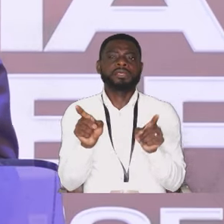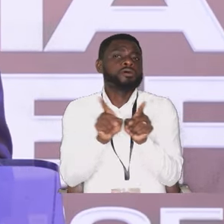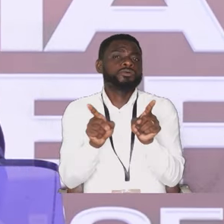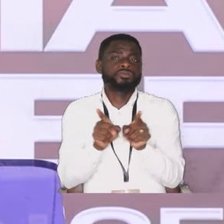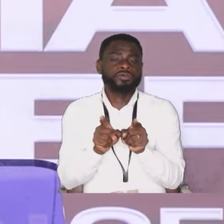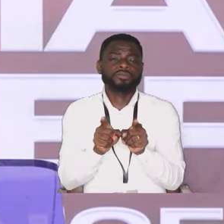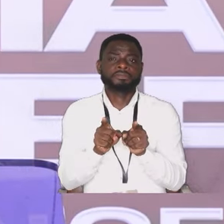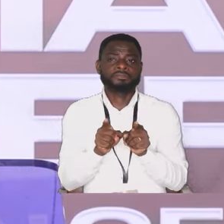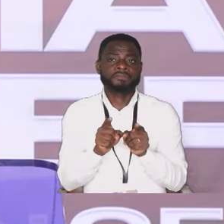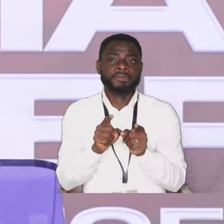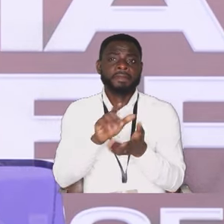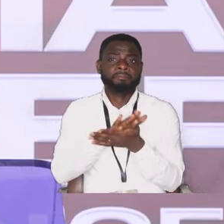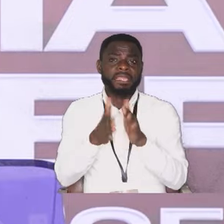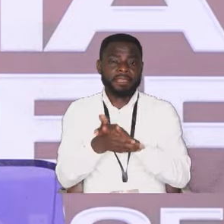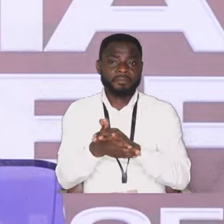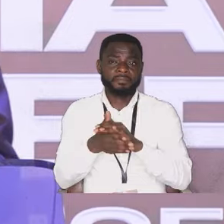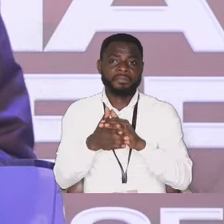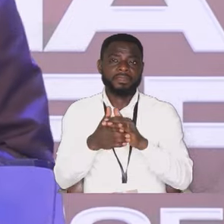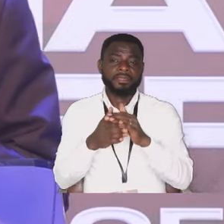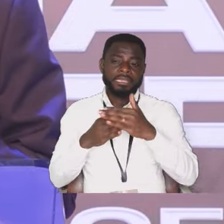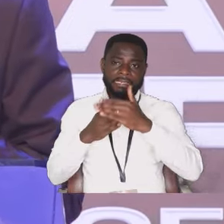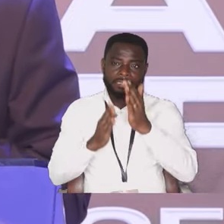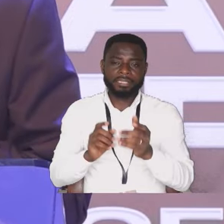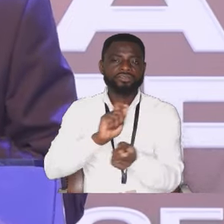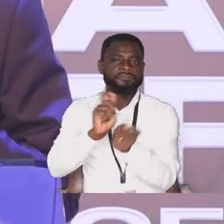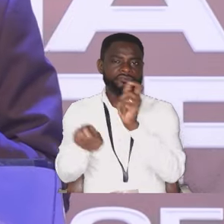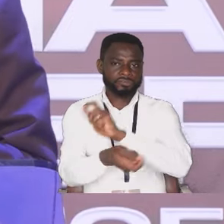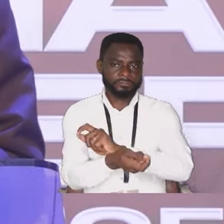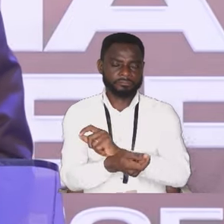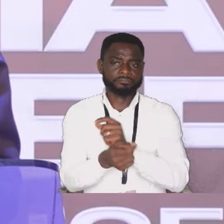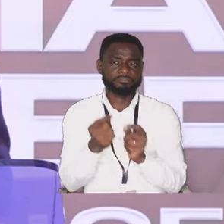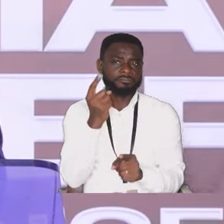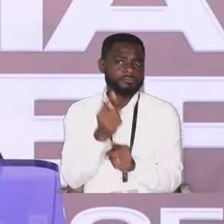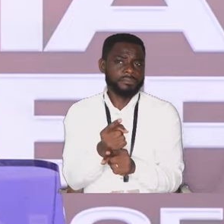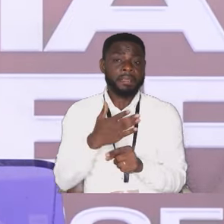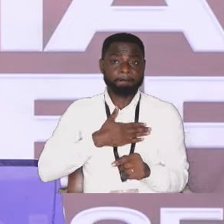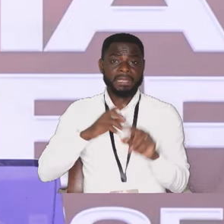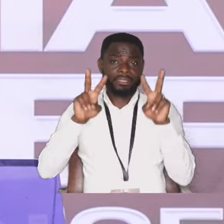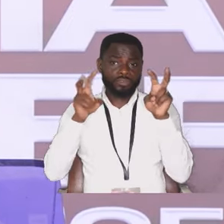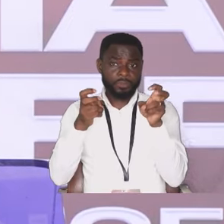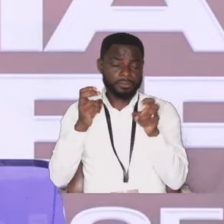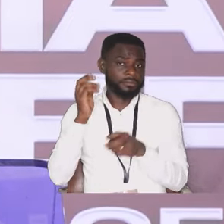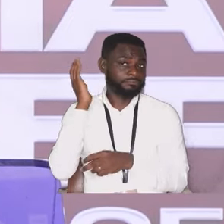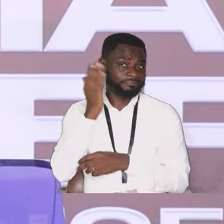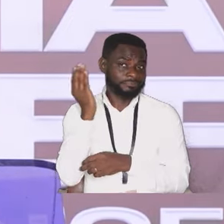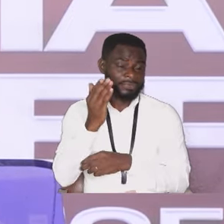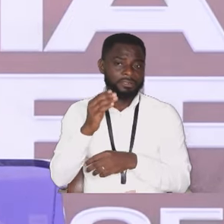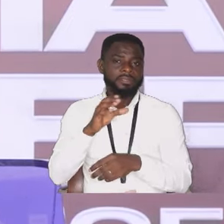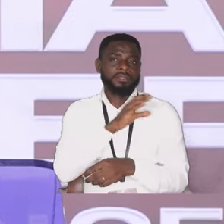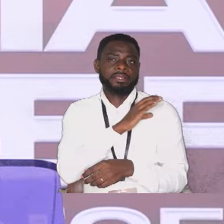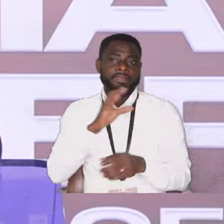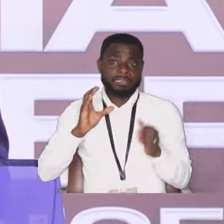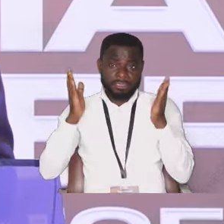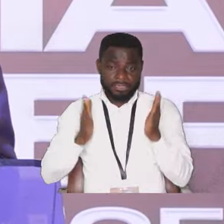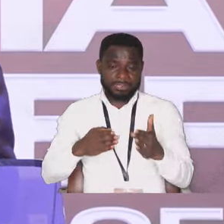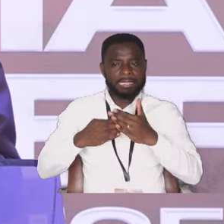be agents of transformation. But just as I've already said, I'm speaking to the topic, the Christian leadership challenge in a